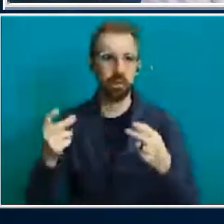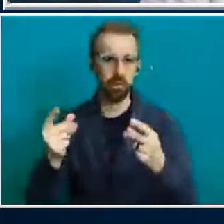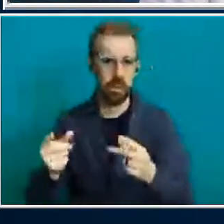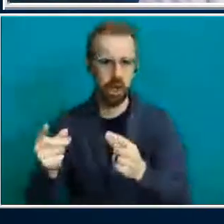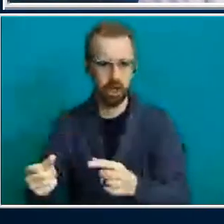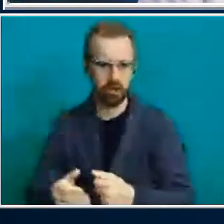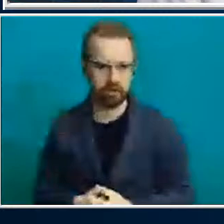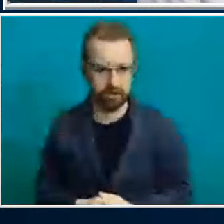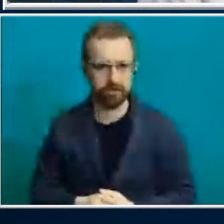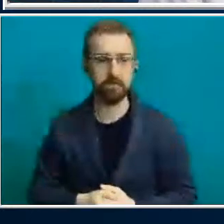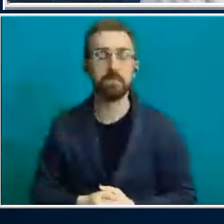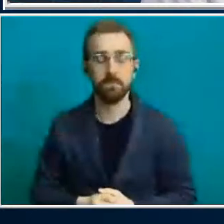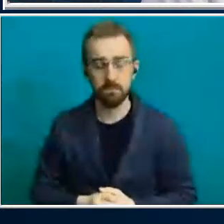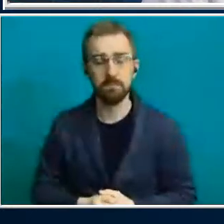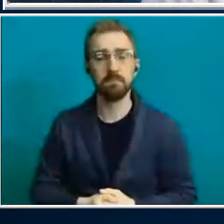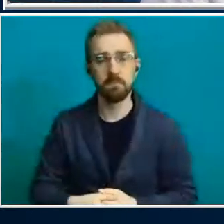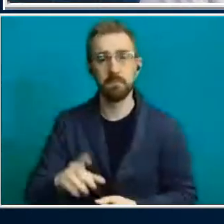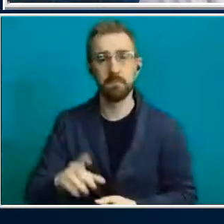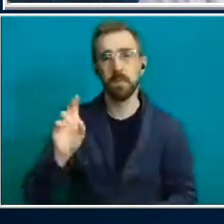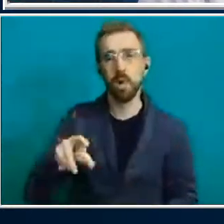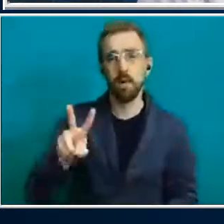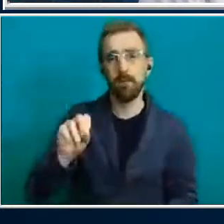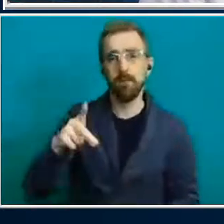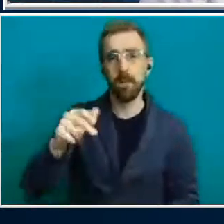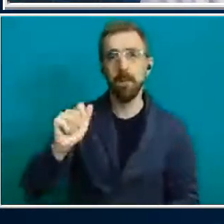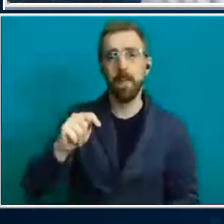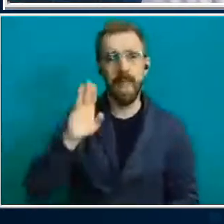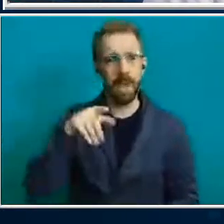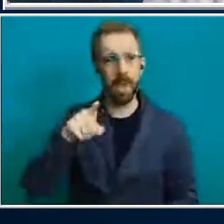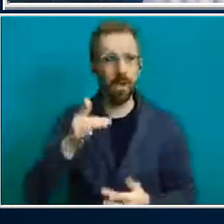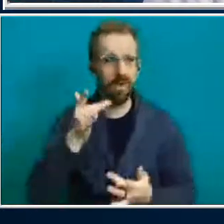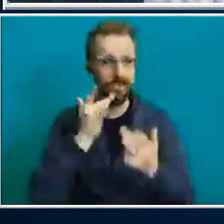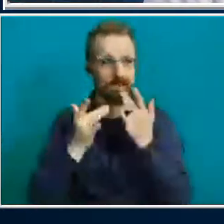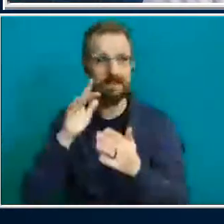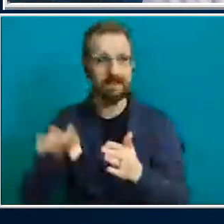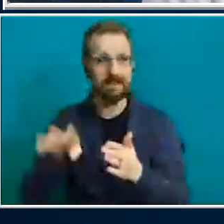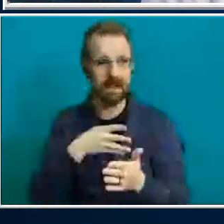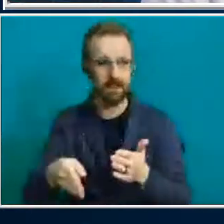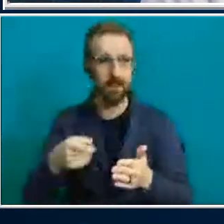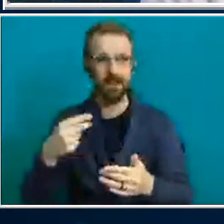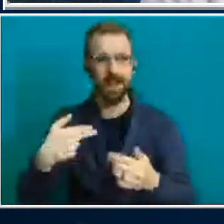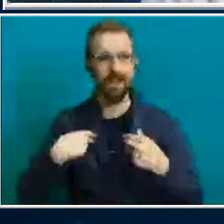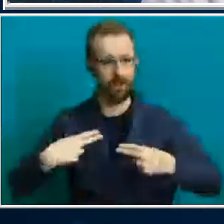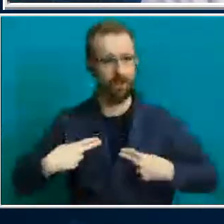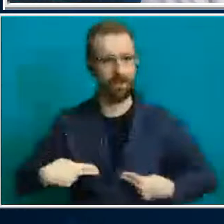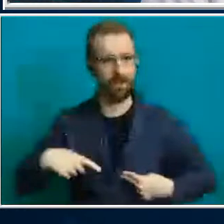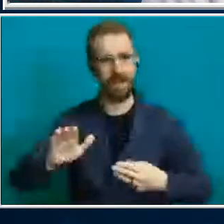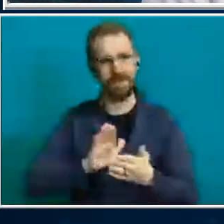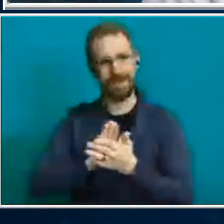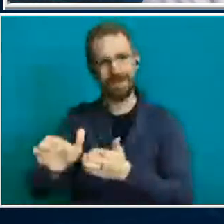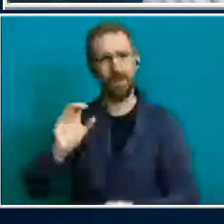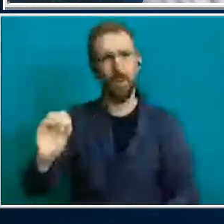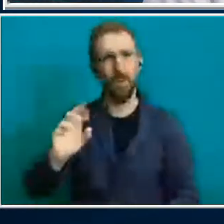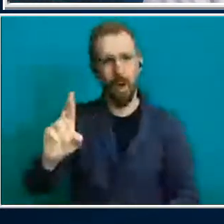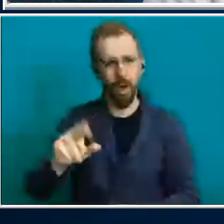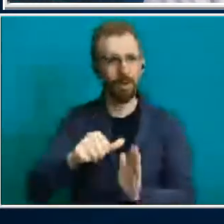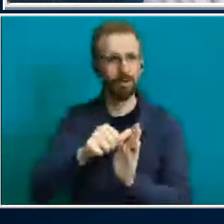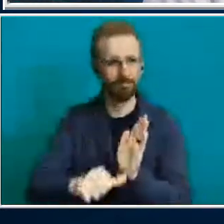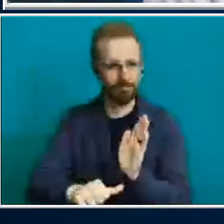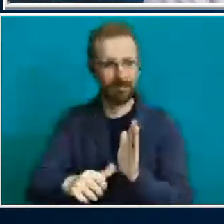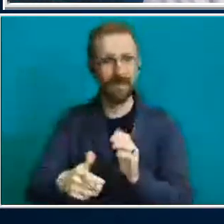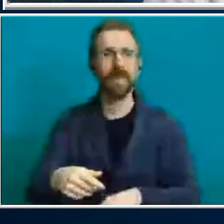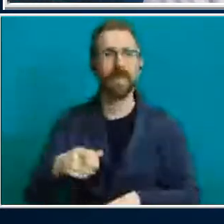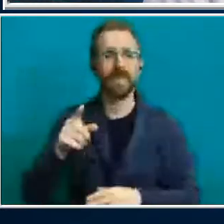Right. So Dr. Vopat, I know you're on a tight schedule. You've got your uniform on to head to the OR. And you start in a few minutes.